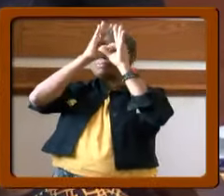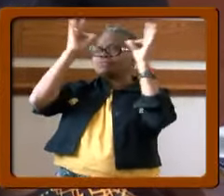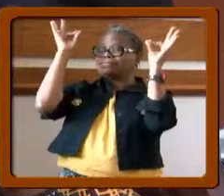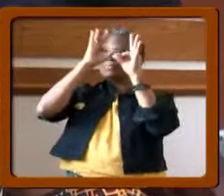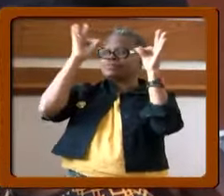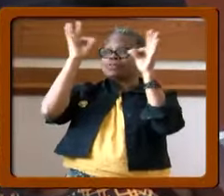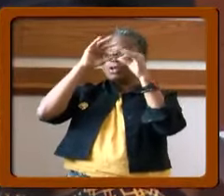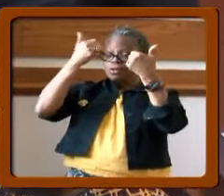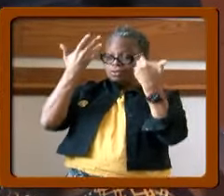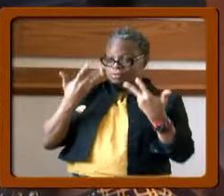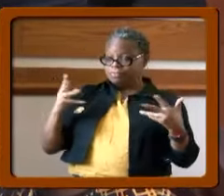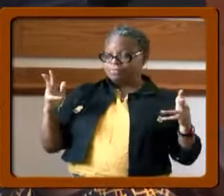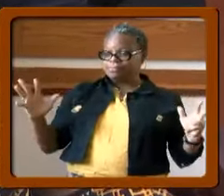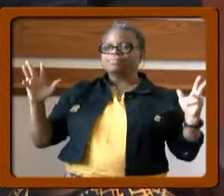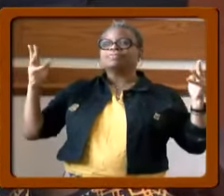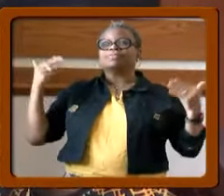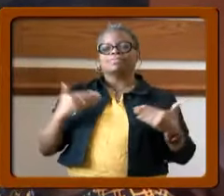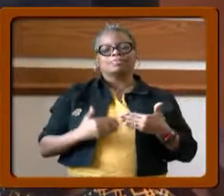no.